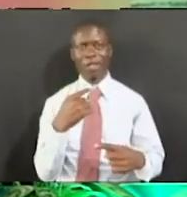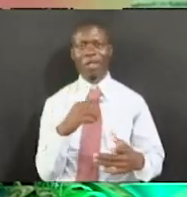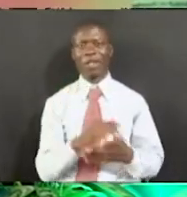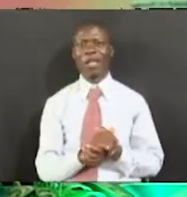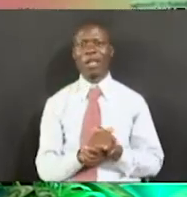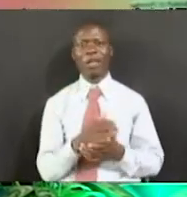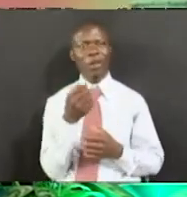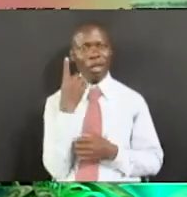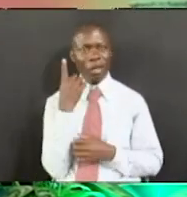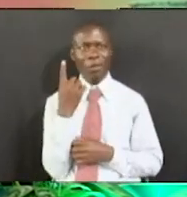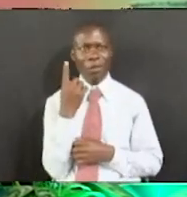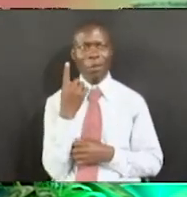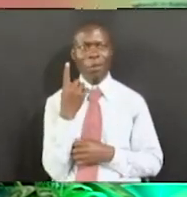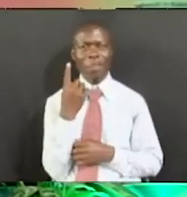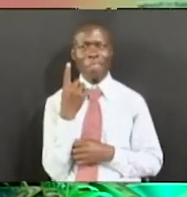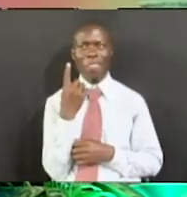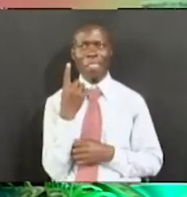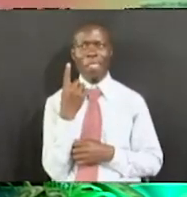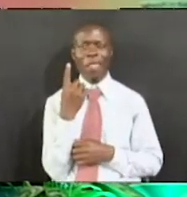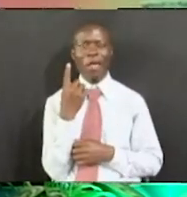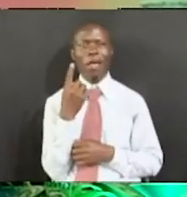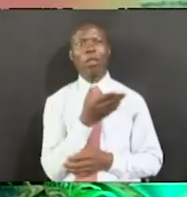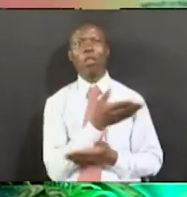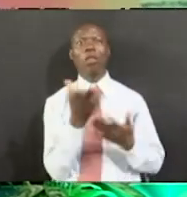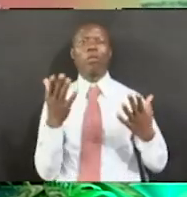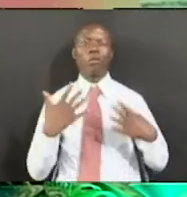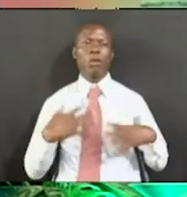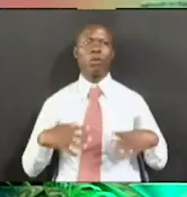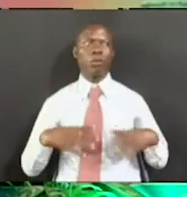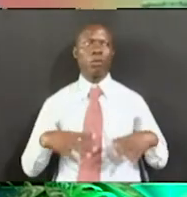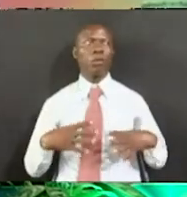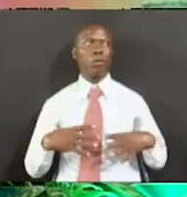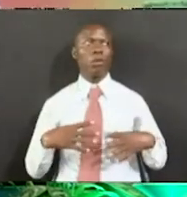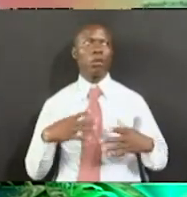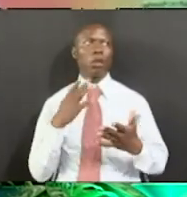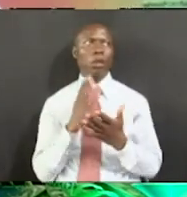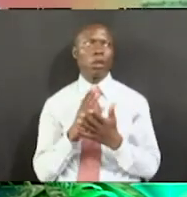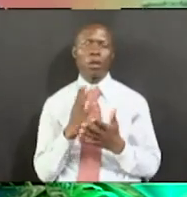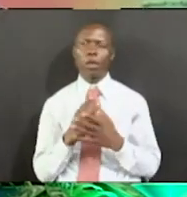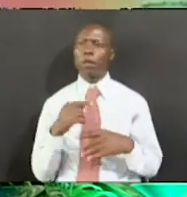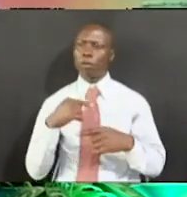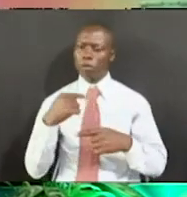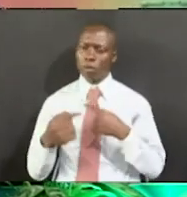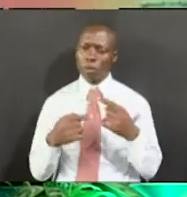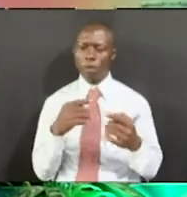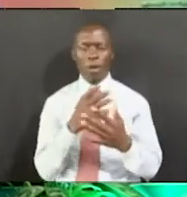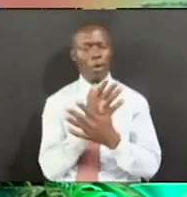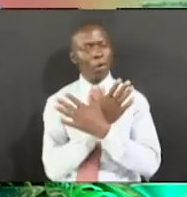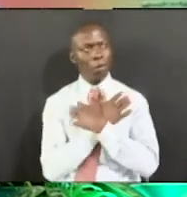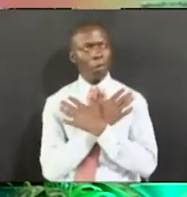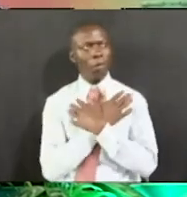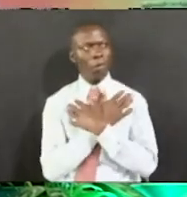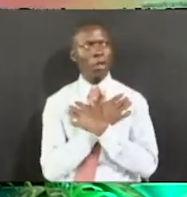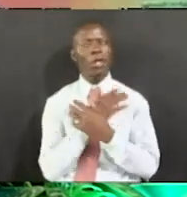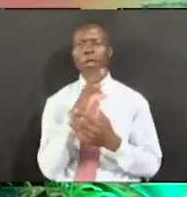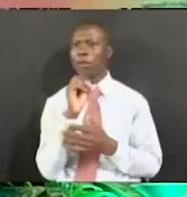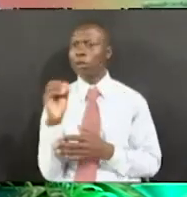Are we together? Those people, they say, oh, it's okay, we have heard, and you are a friend of so-and-so,